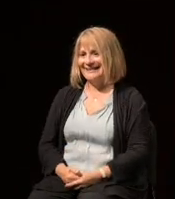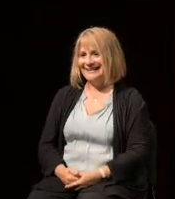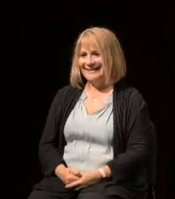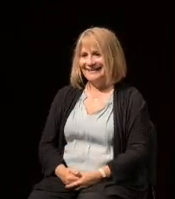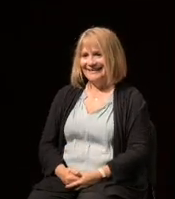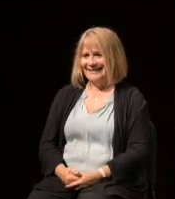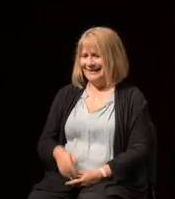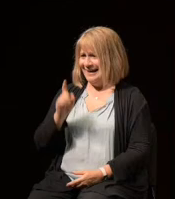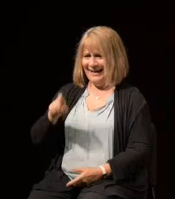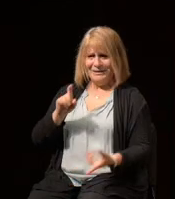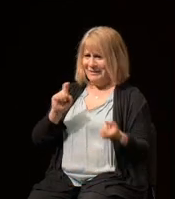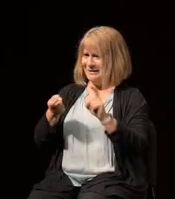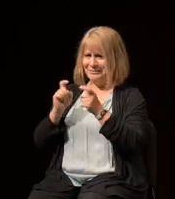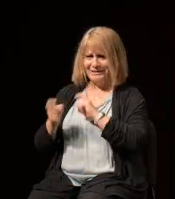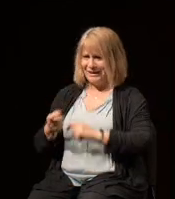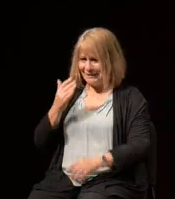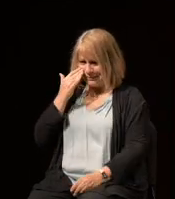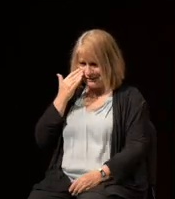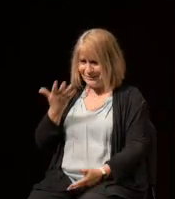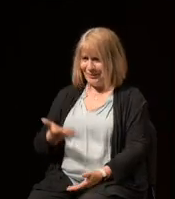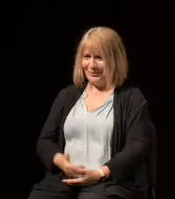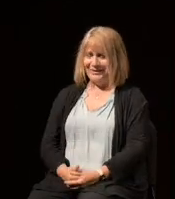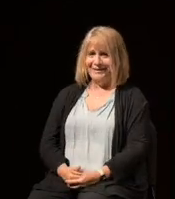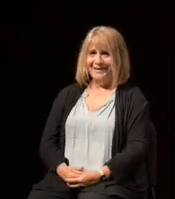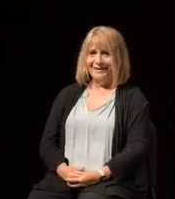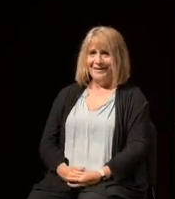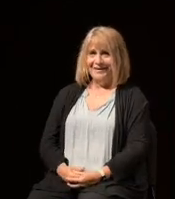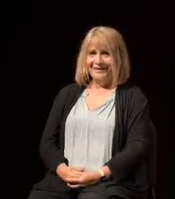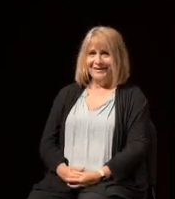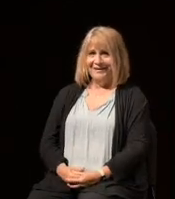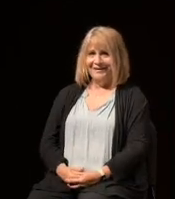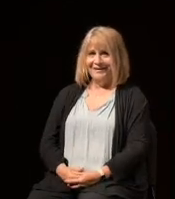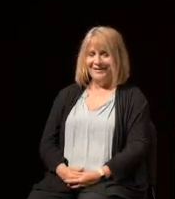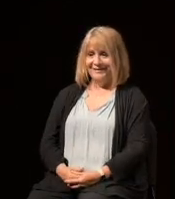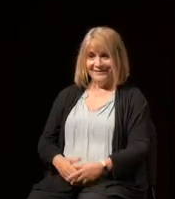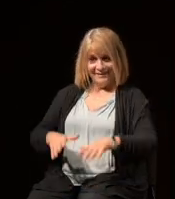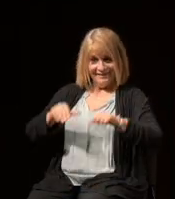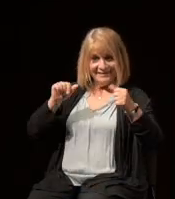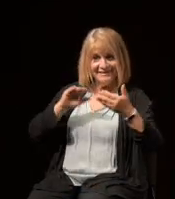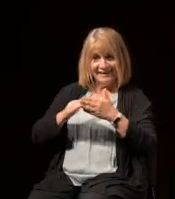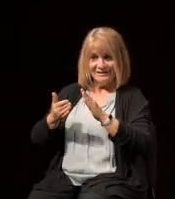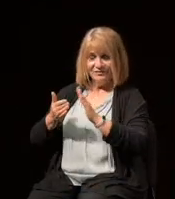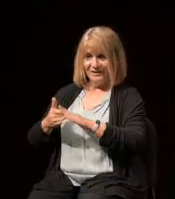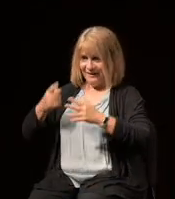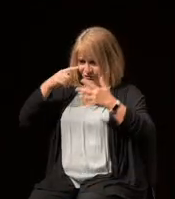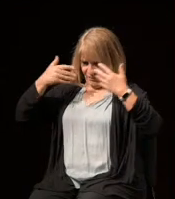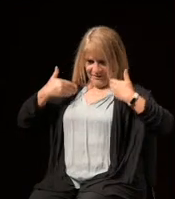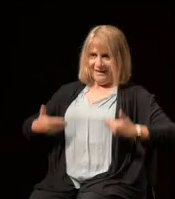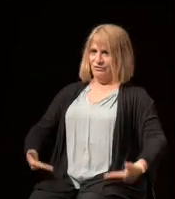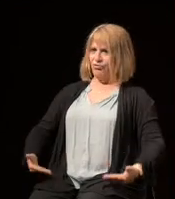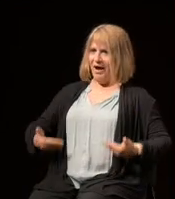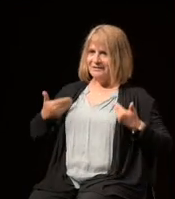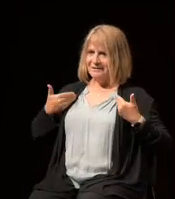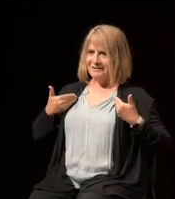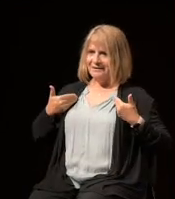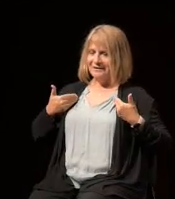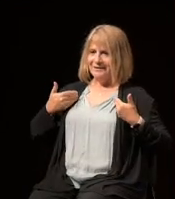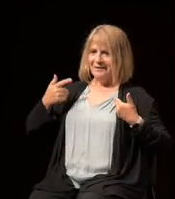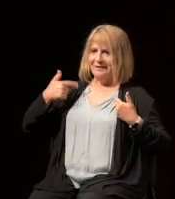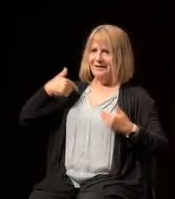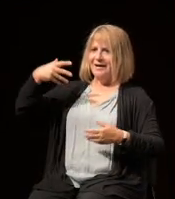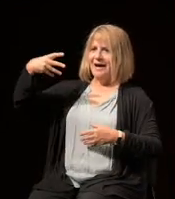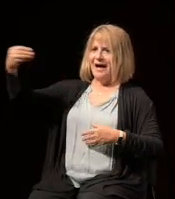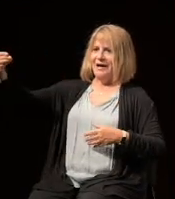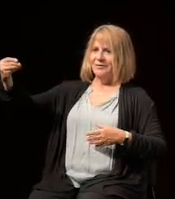some adjustments, you know. And, you know, it takes a village to get me dressed because otherwise I'd have walked out of the house just dressed